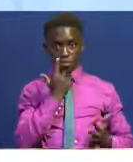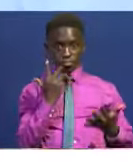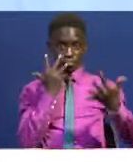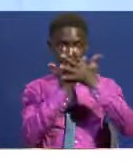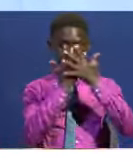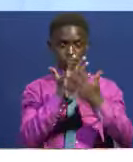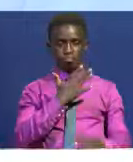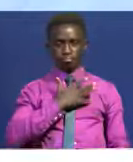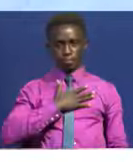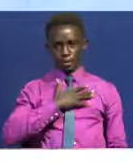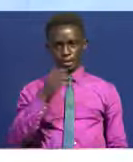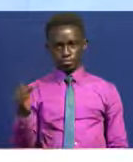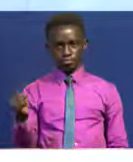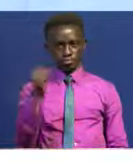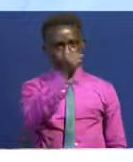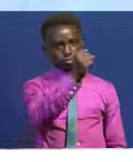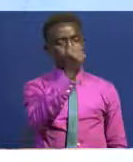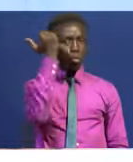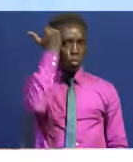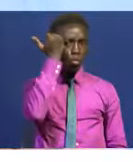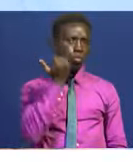in court immediately.